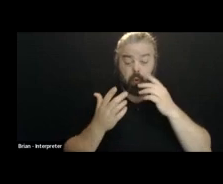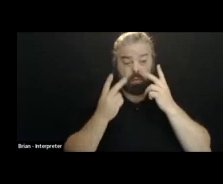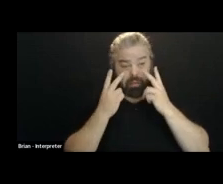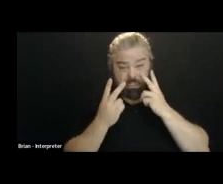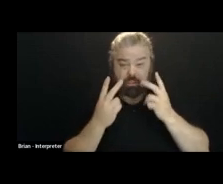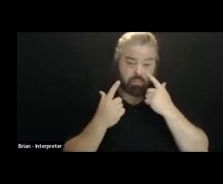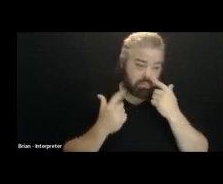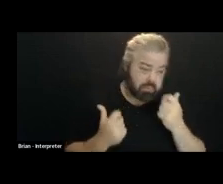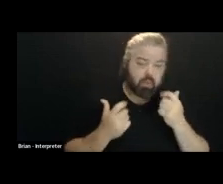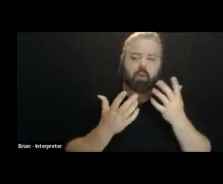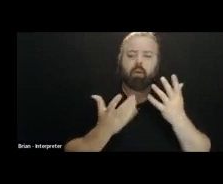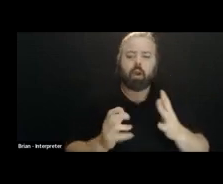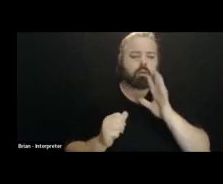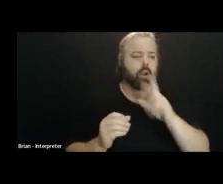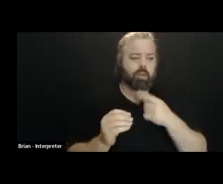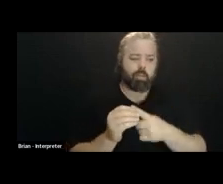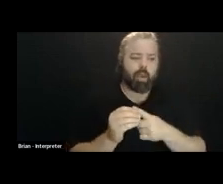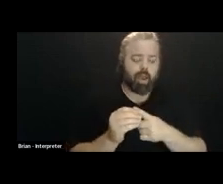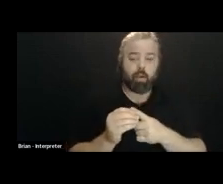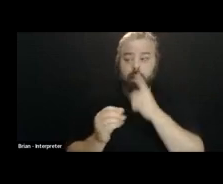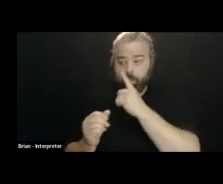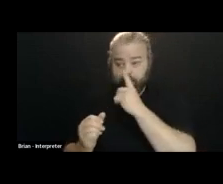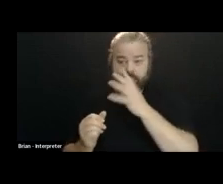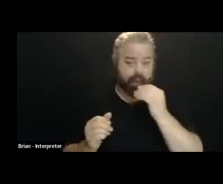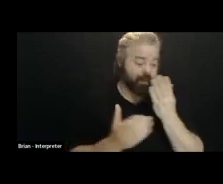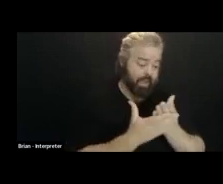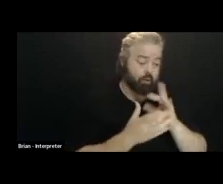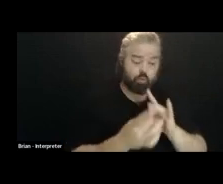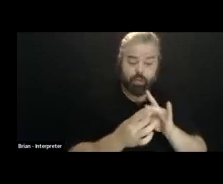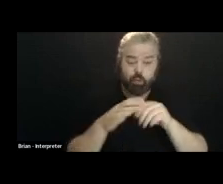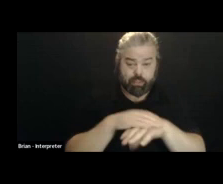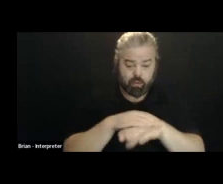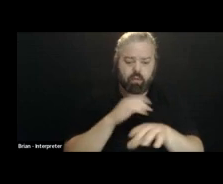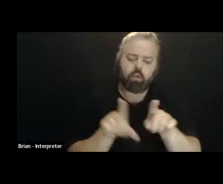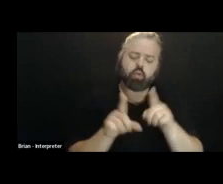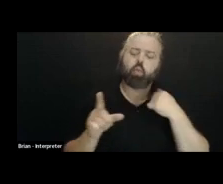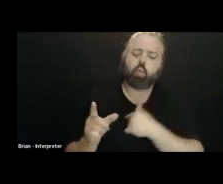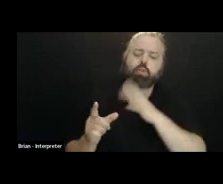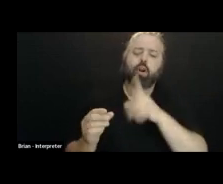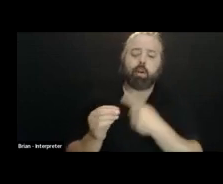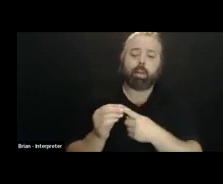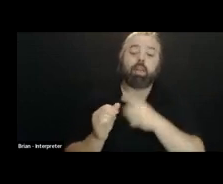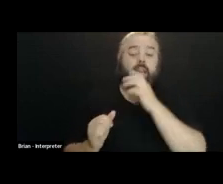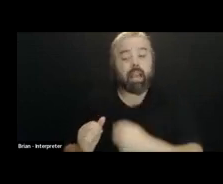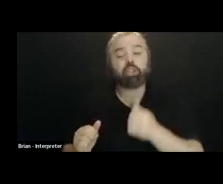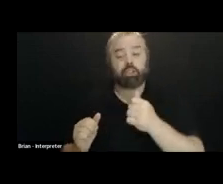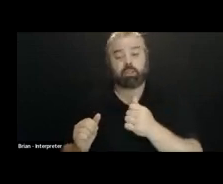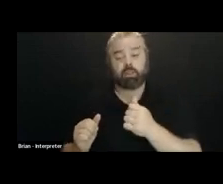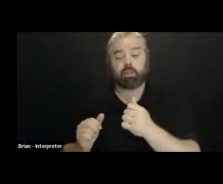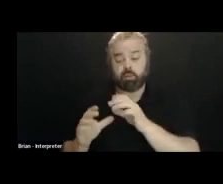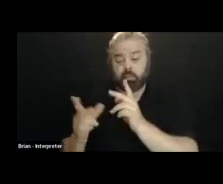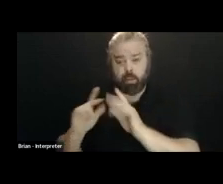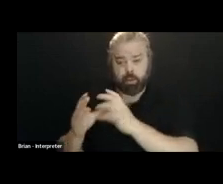myths and facts about accessibility. We're also talking about our aging population. We're also